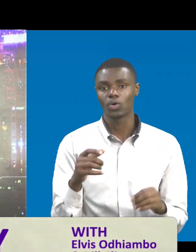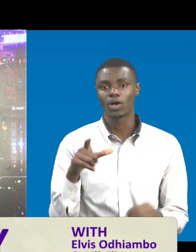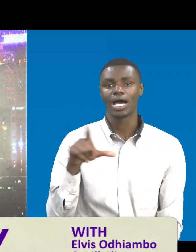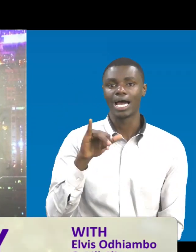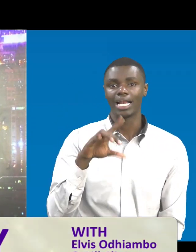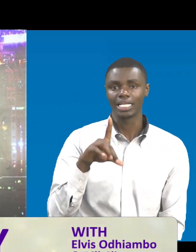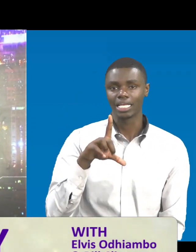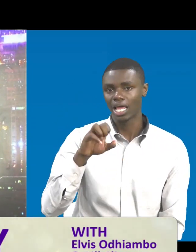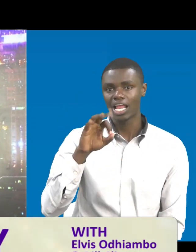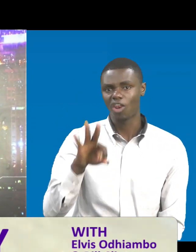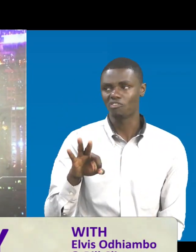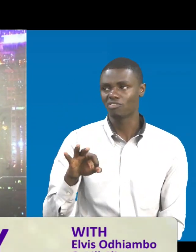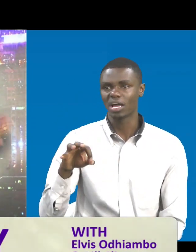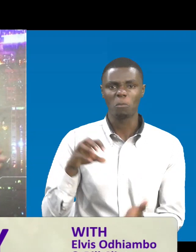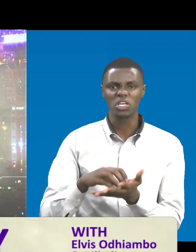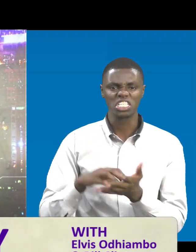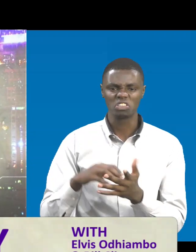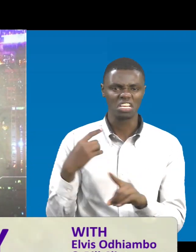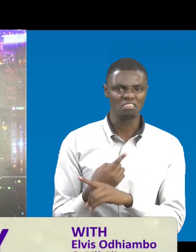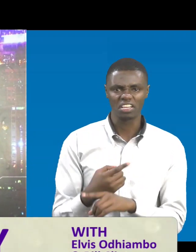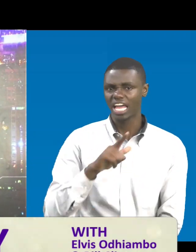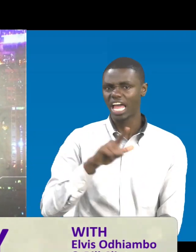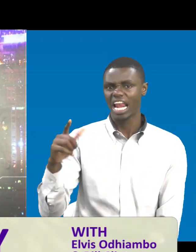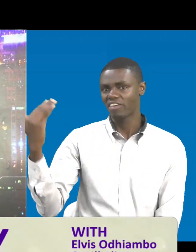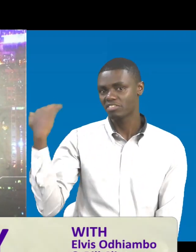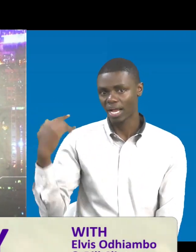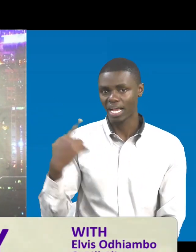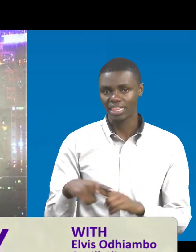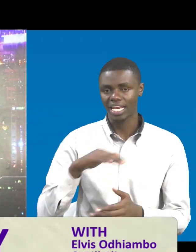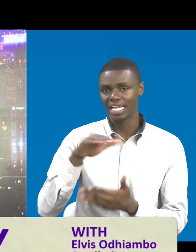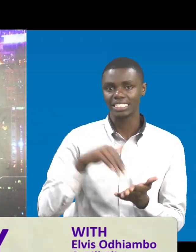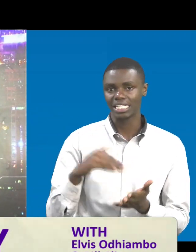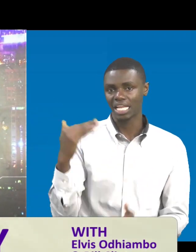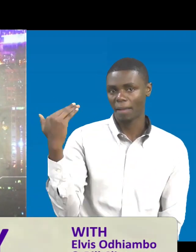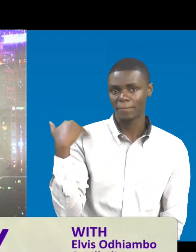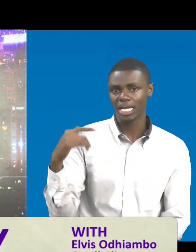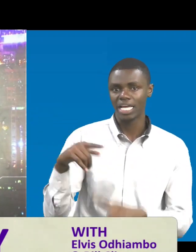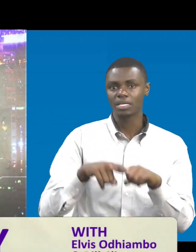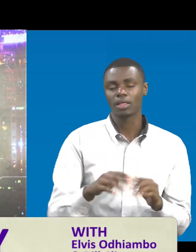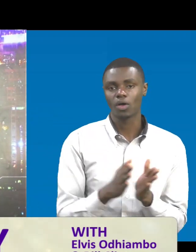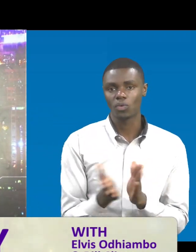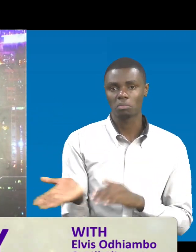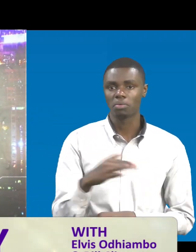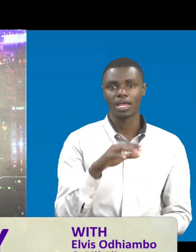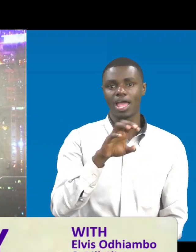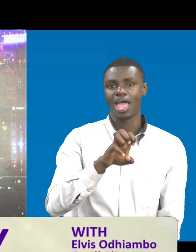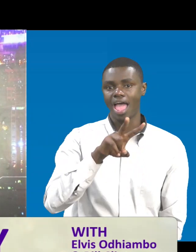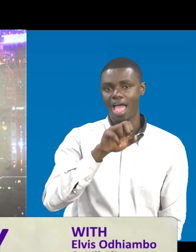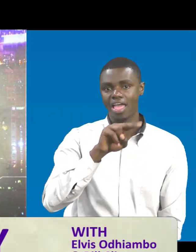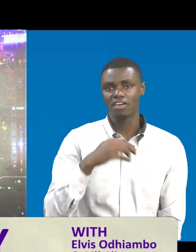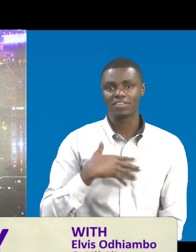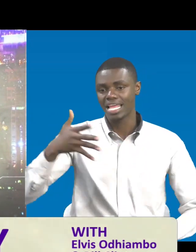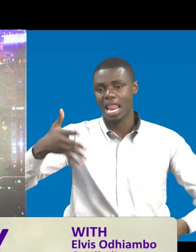playing where he's not usually supposed to, at left back instead of centre back, relying on the comeback of John Evans and